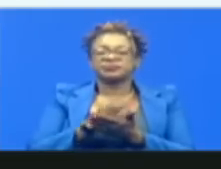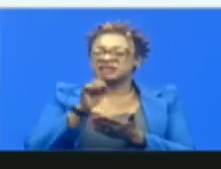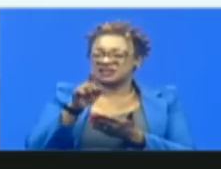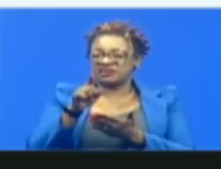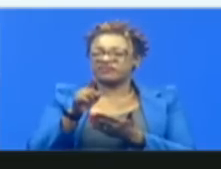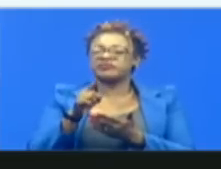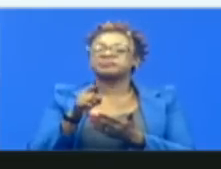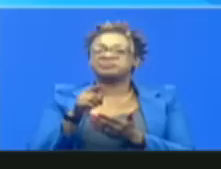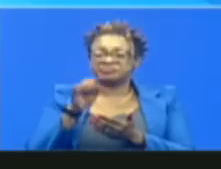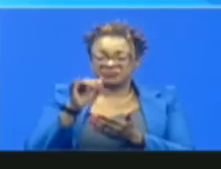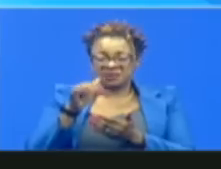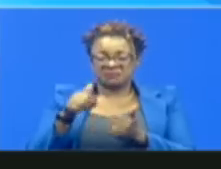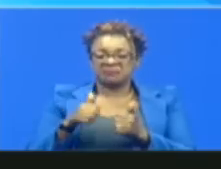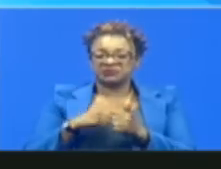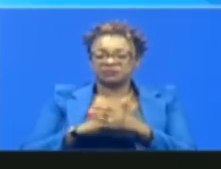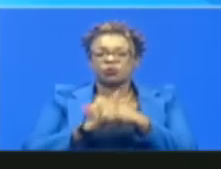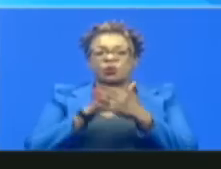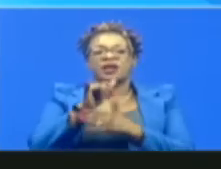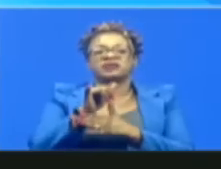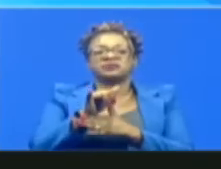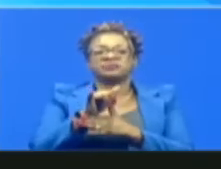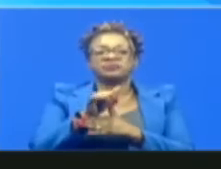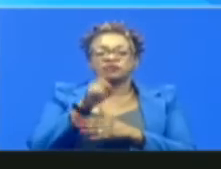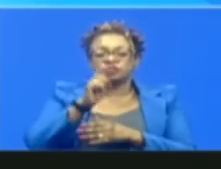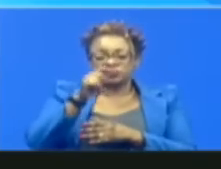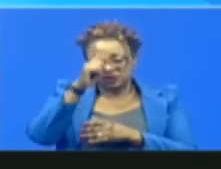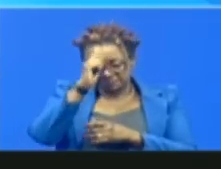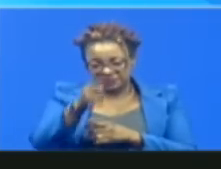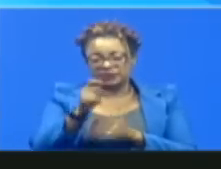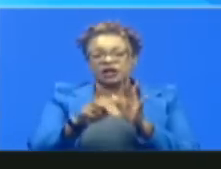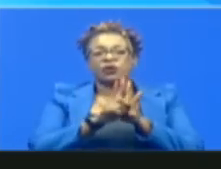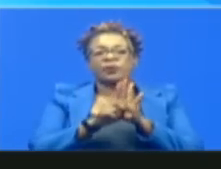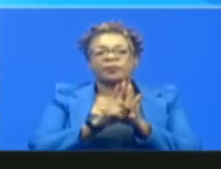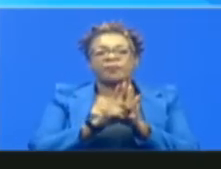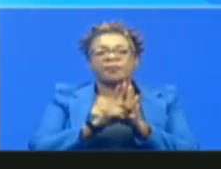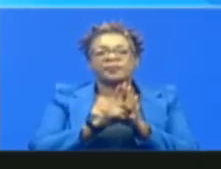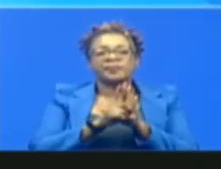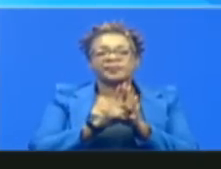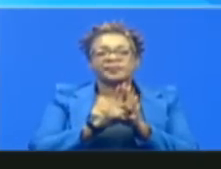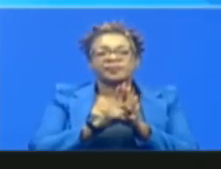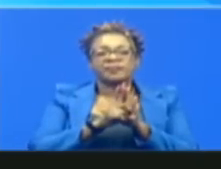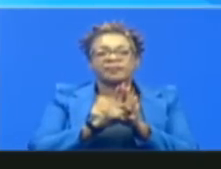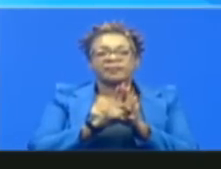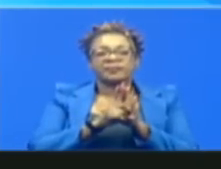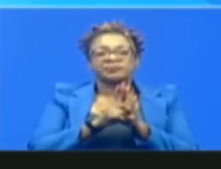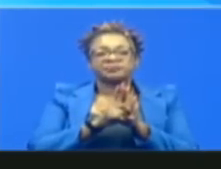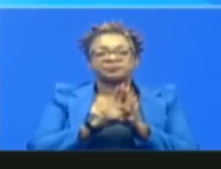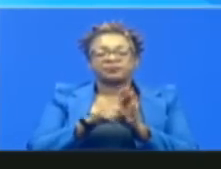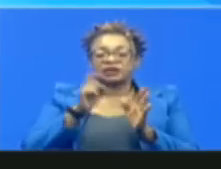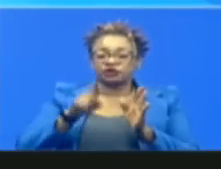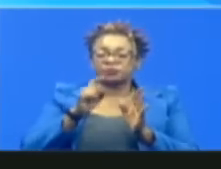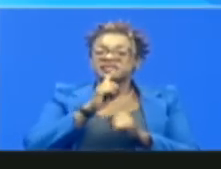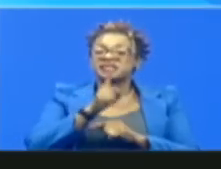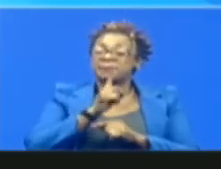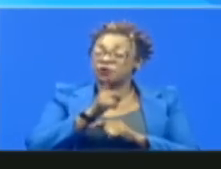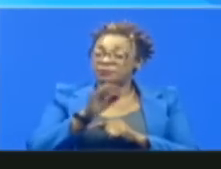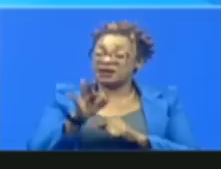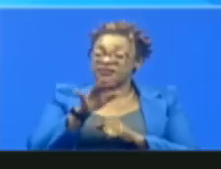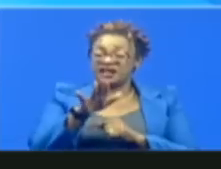current tribulations. They should respect the law and they should be summoned by the relevant